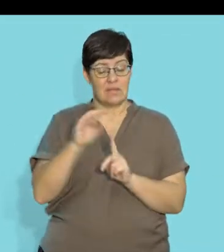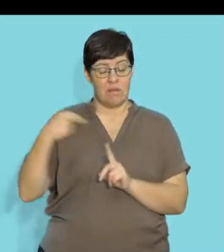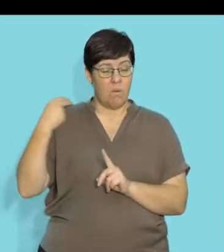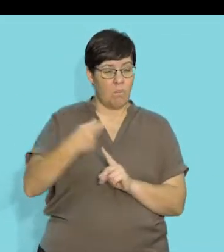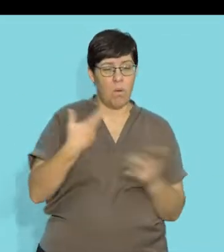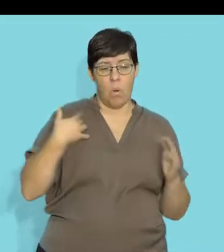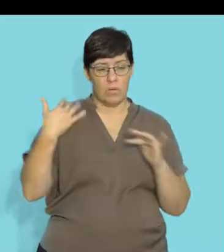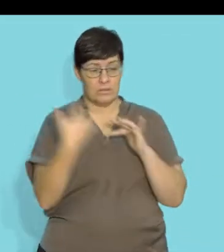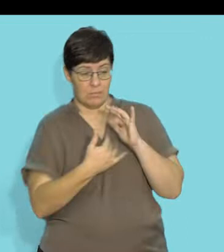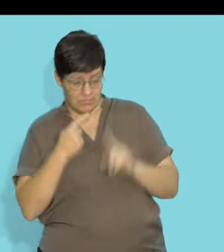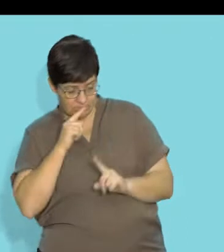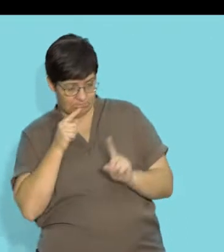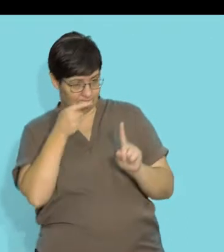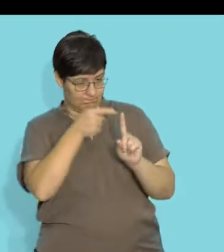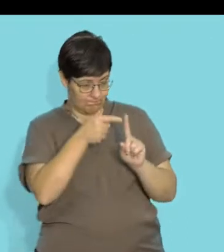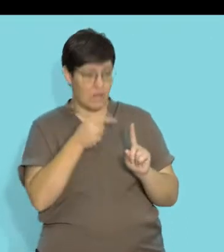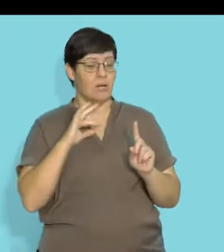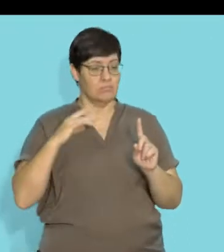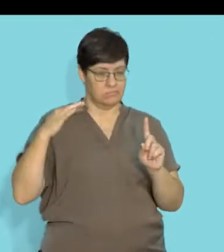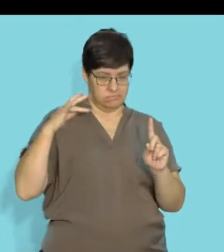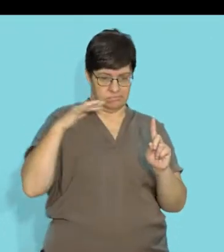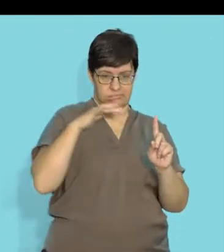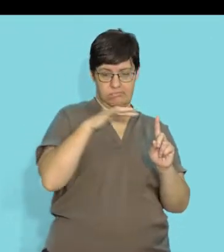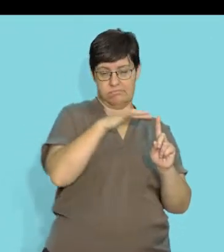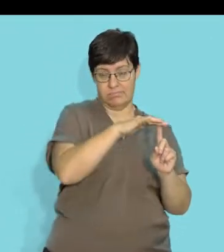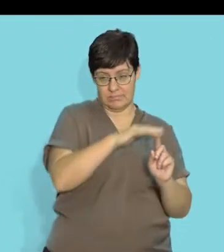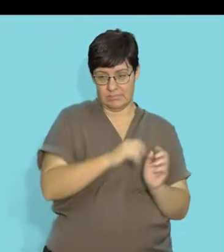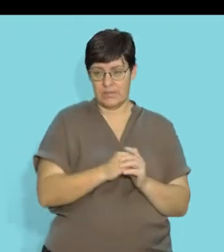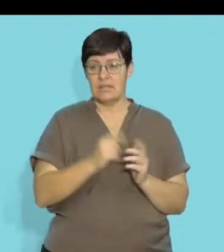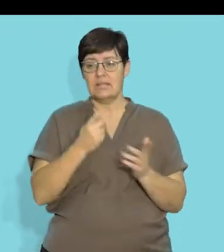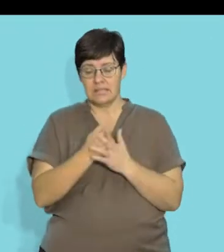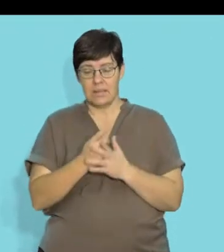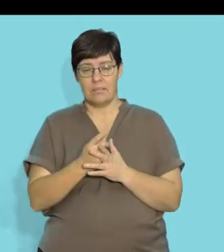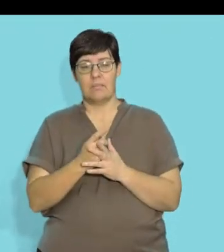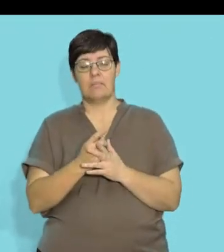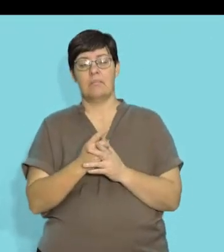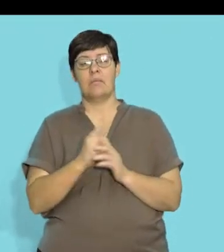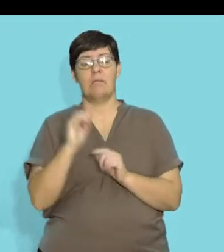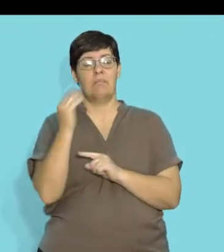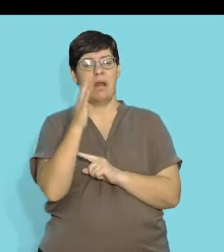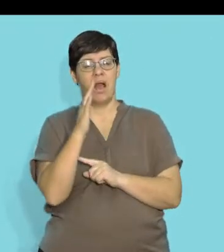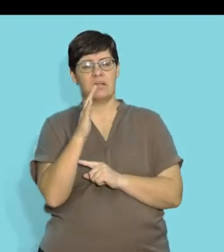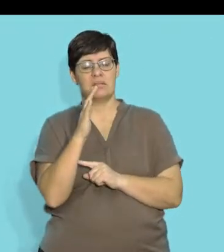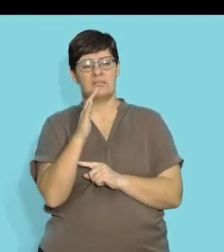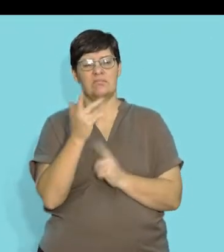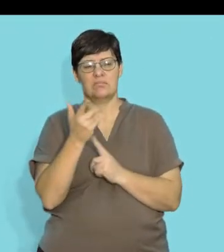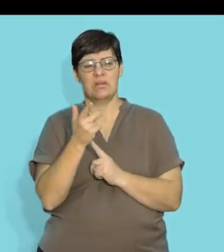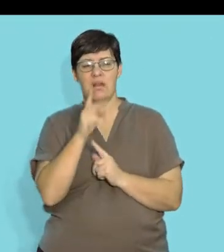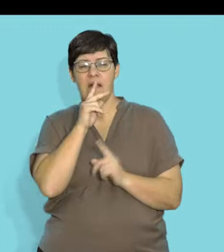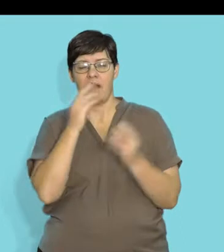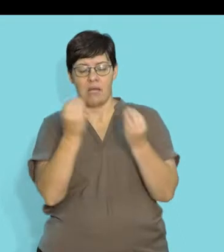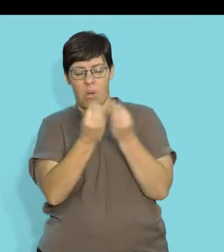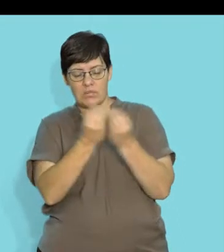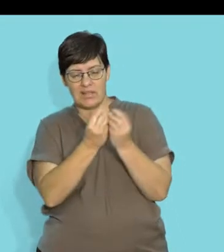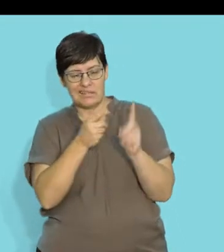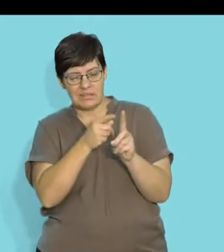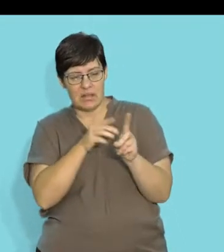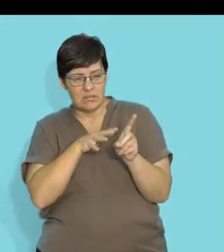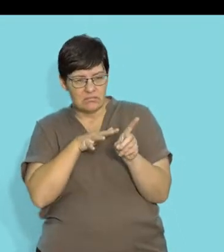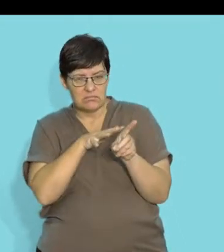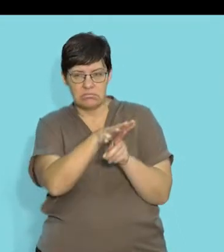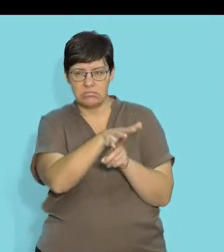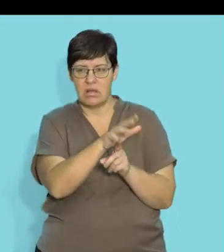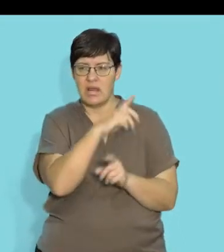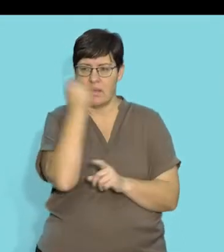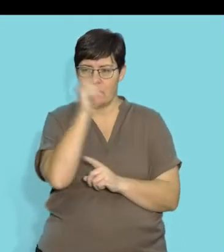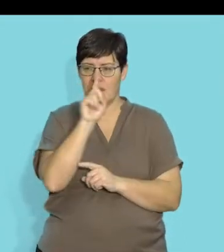towards a specific hormone or stimulus. We also see a unique adaptation of plants where they move towards objects, and